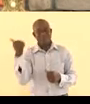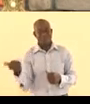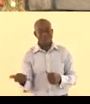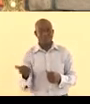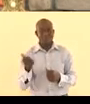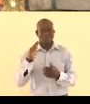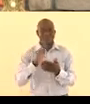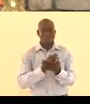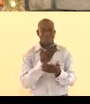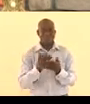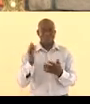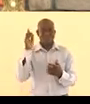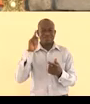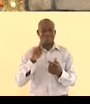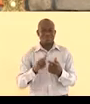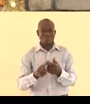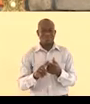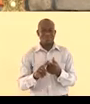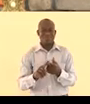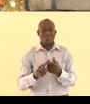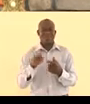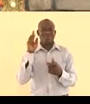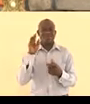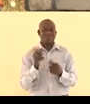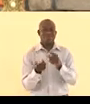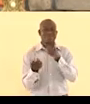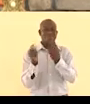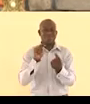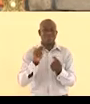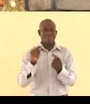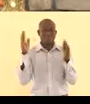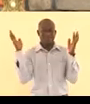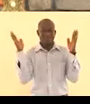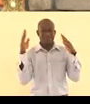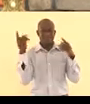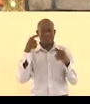kind, that song. You just change the name from Jesus to praising a governor.